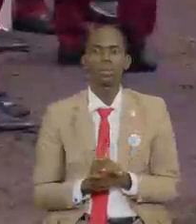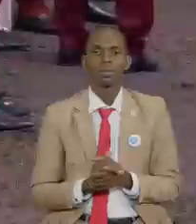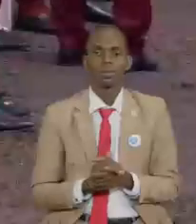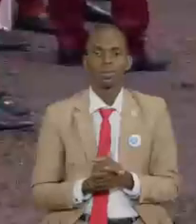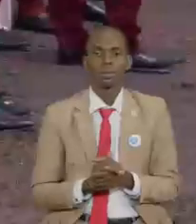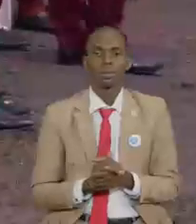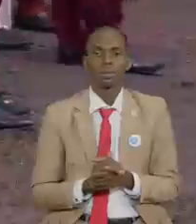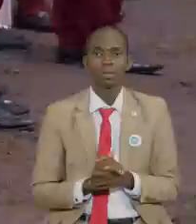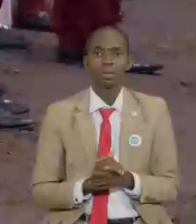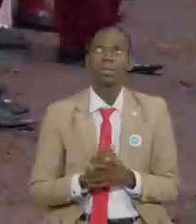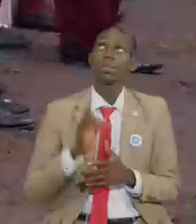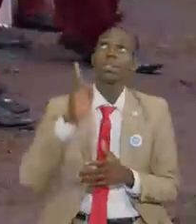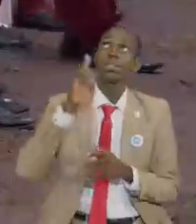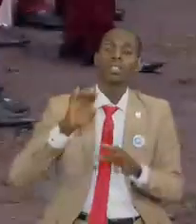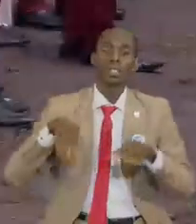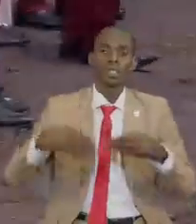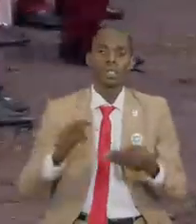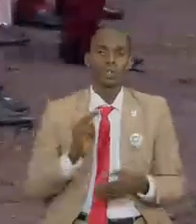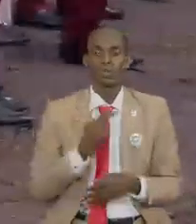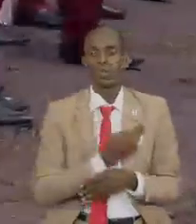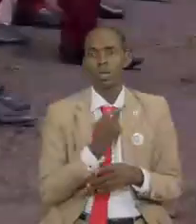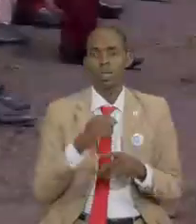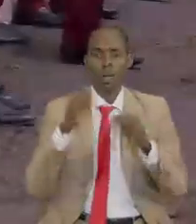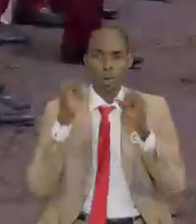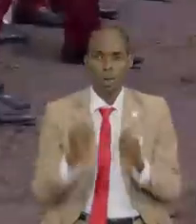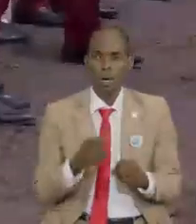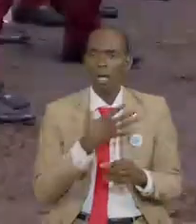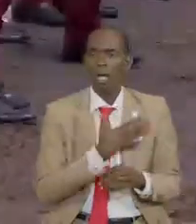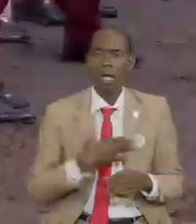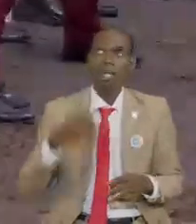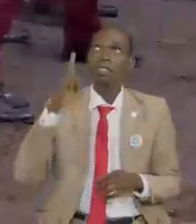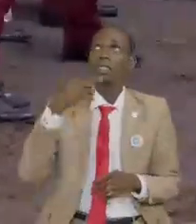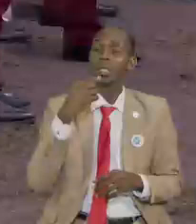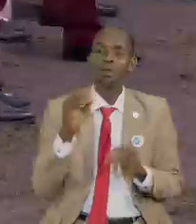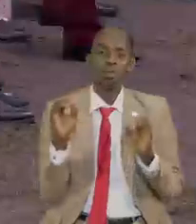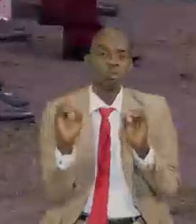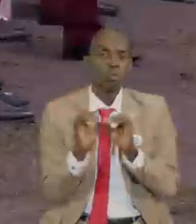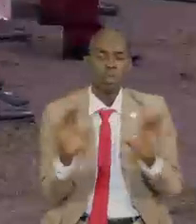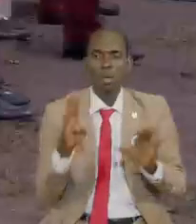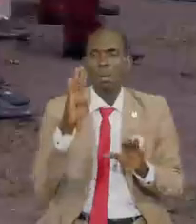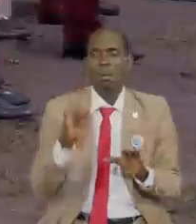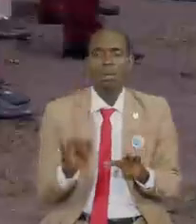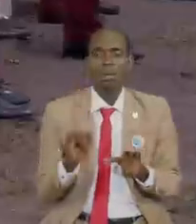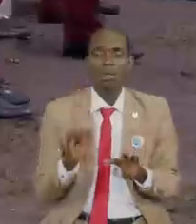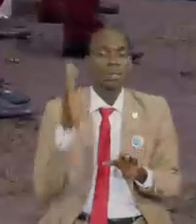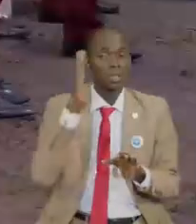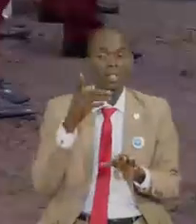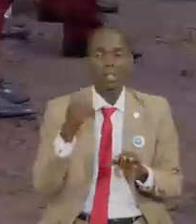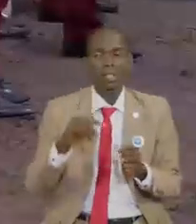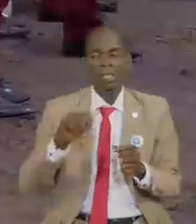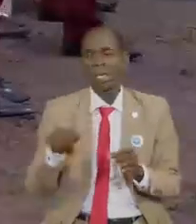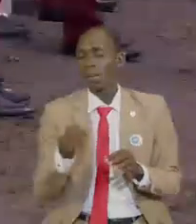He gives us the power. And he says, nothing shall by any means hurt us.